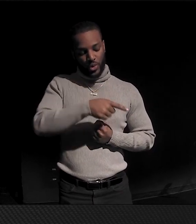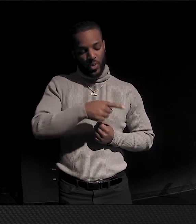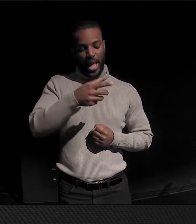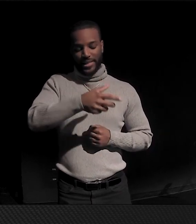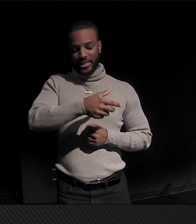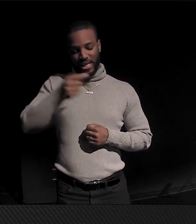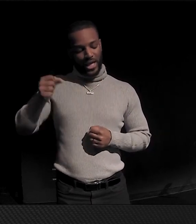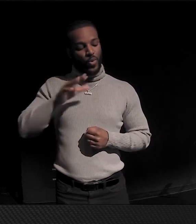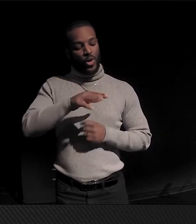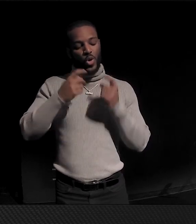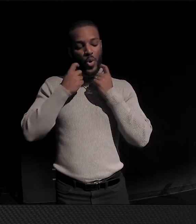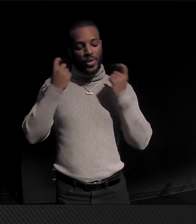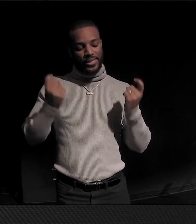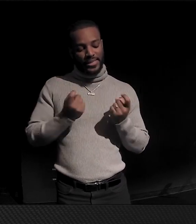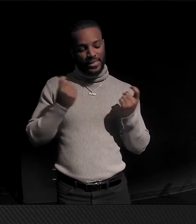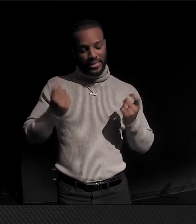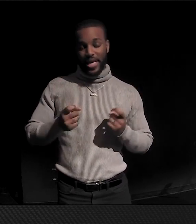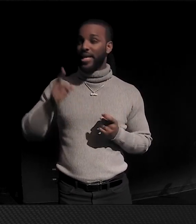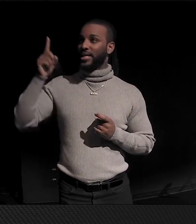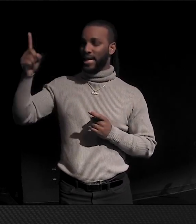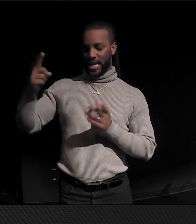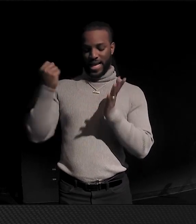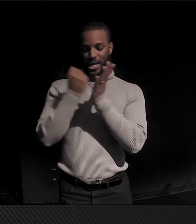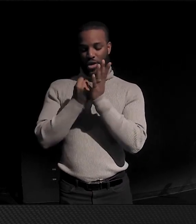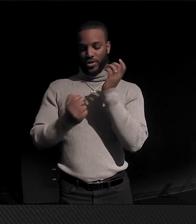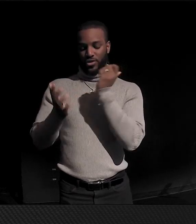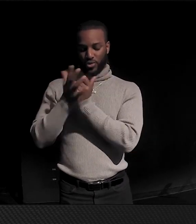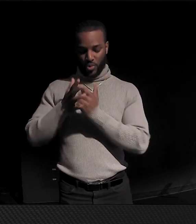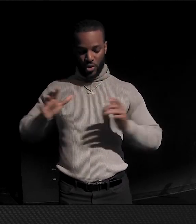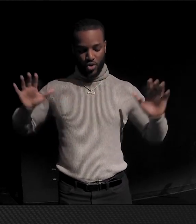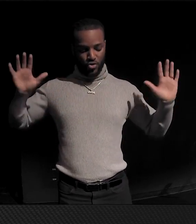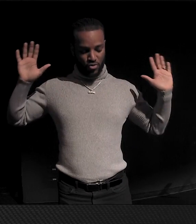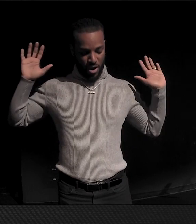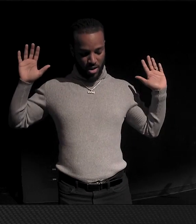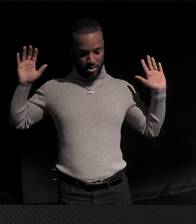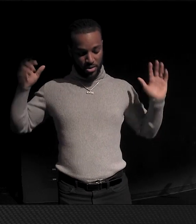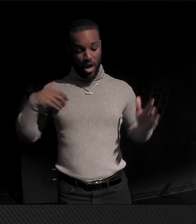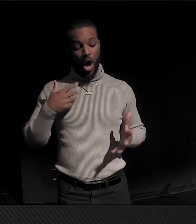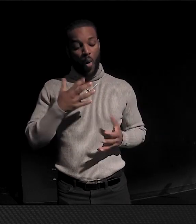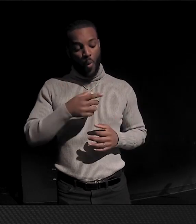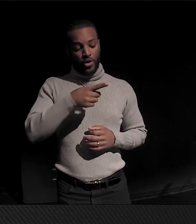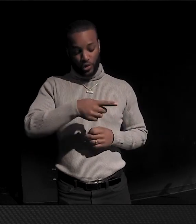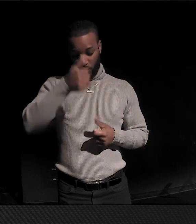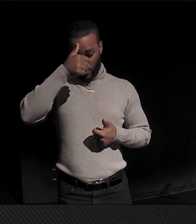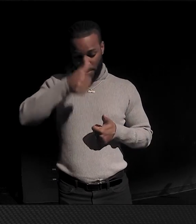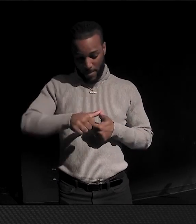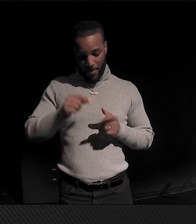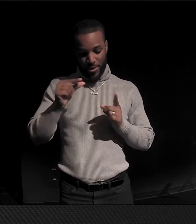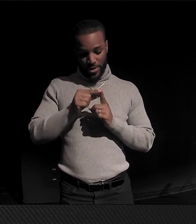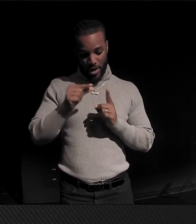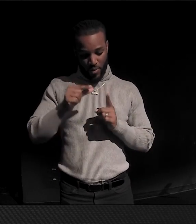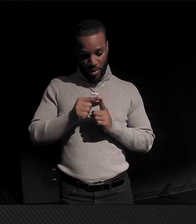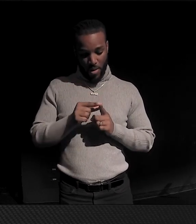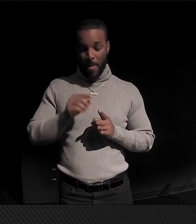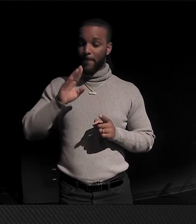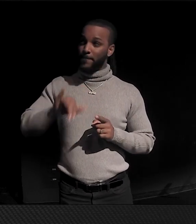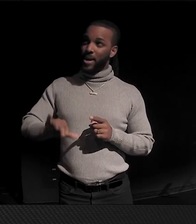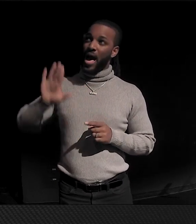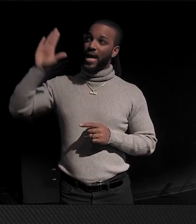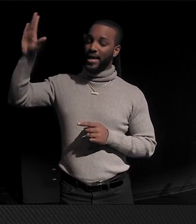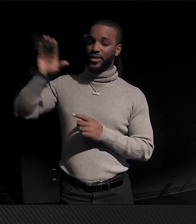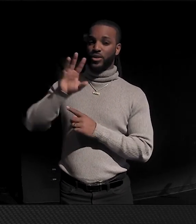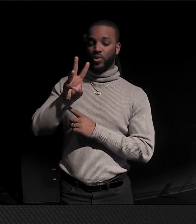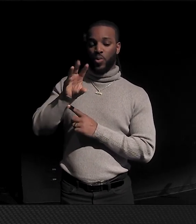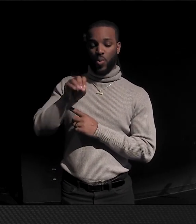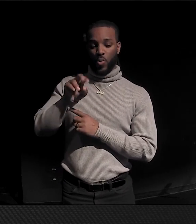sin, and he has nailed it to the cross, explained it, and then he's like, I want you to hold on to the words, by his wounds you are healed. And that's